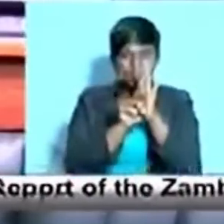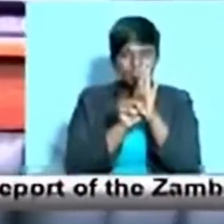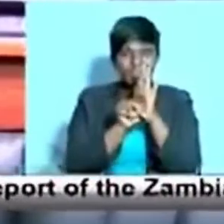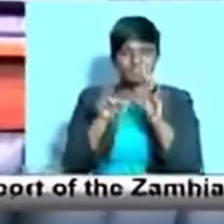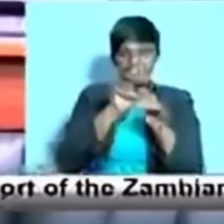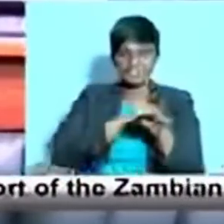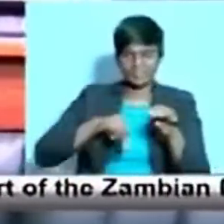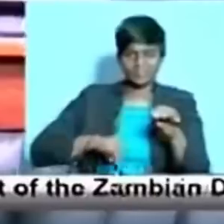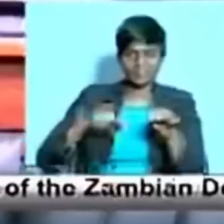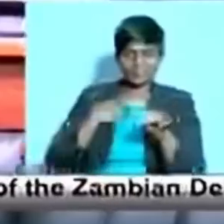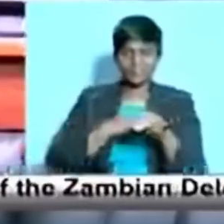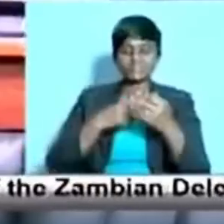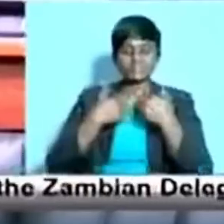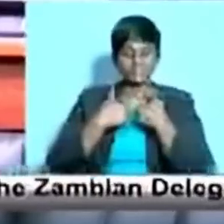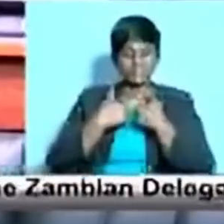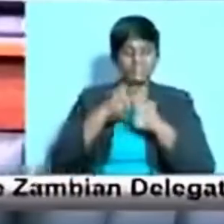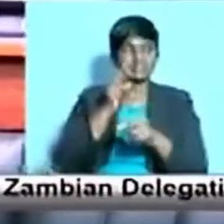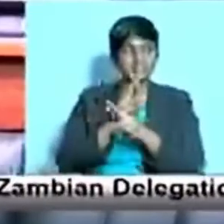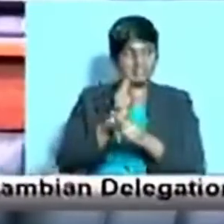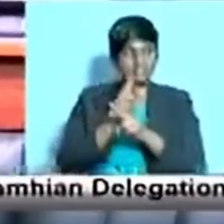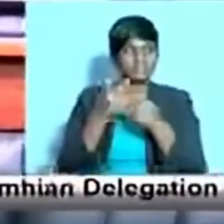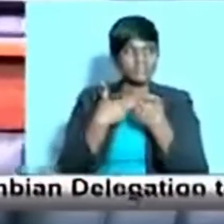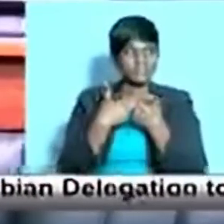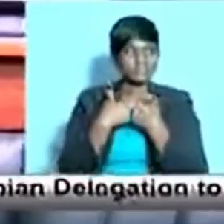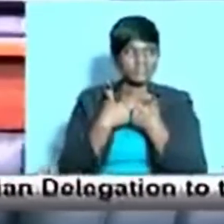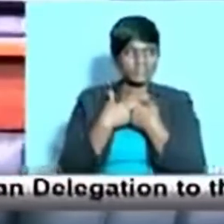Parliament have the rights.